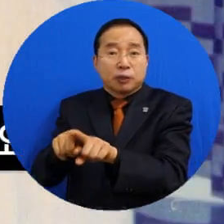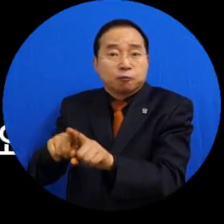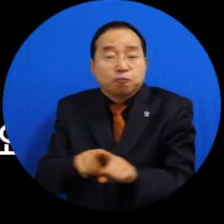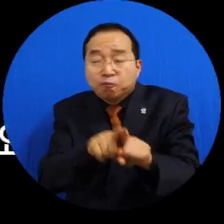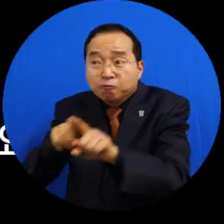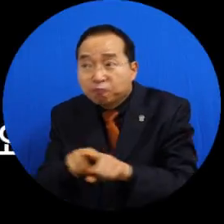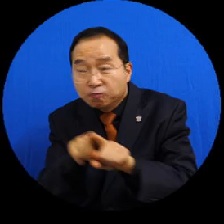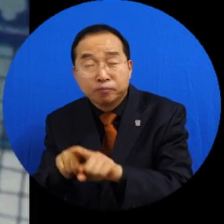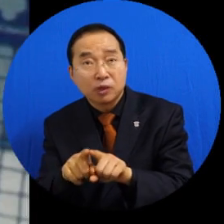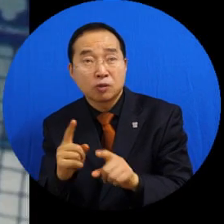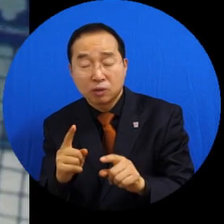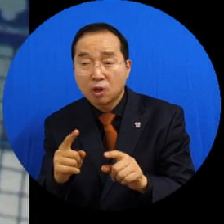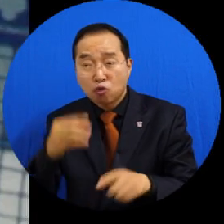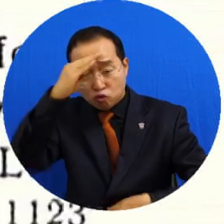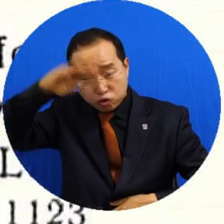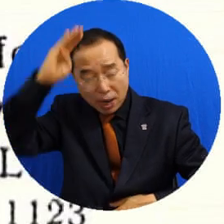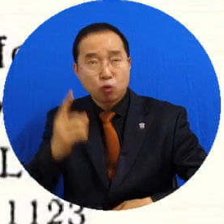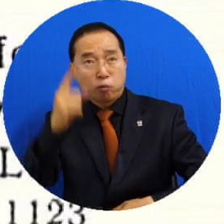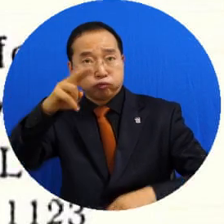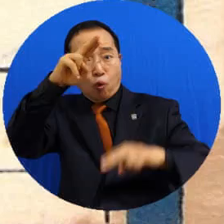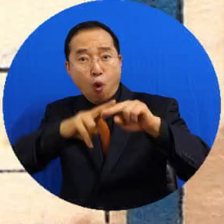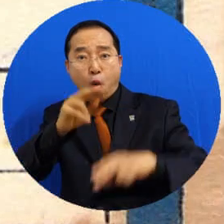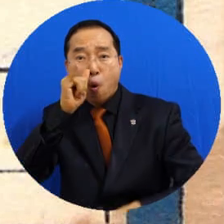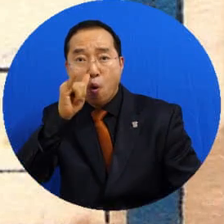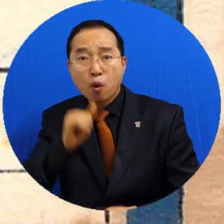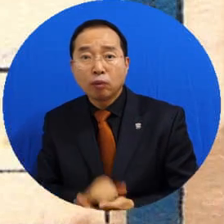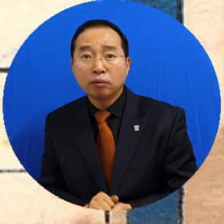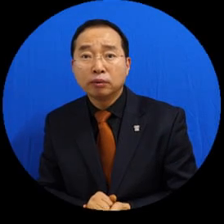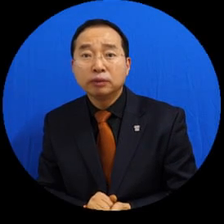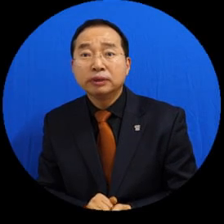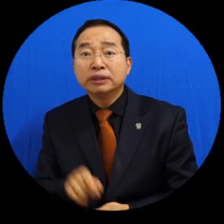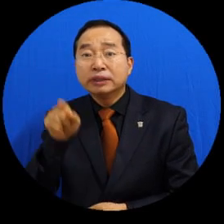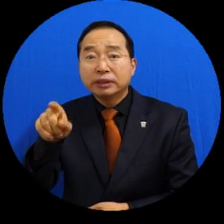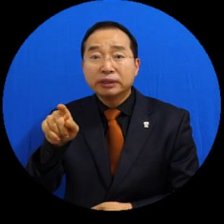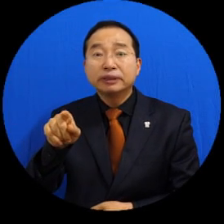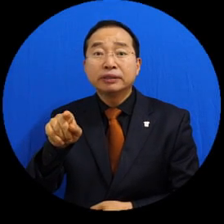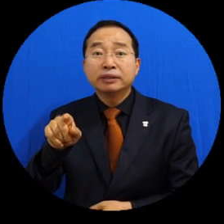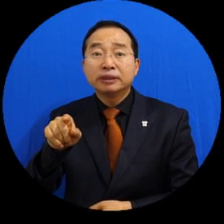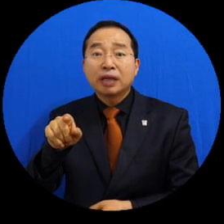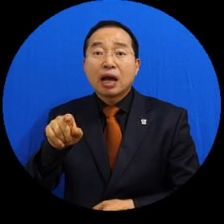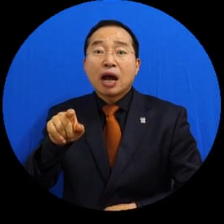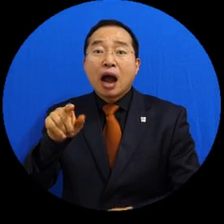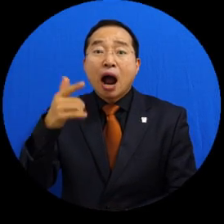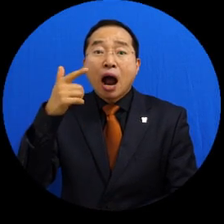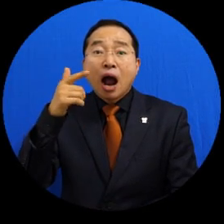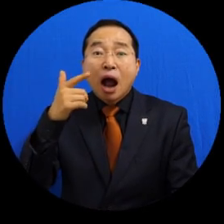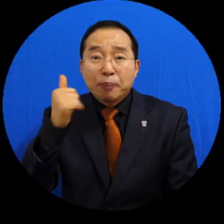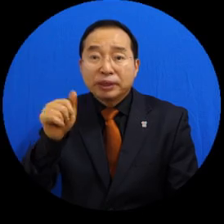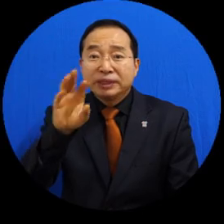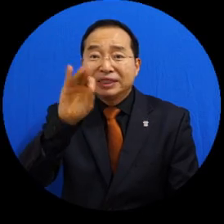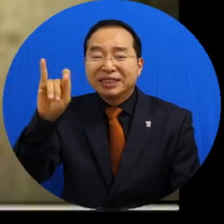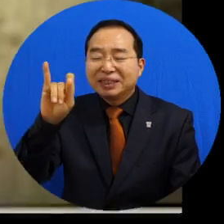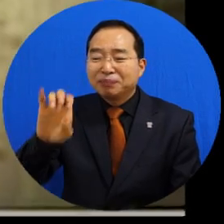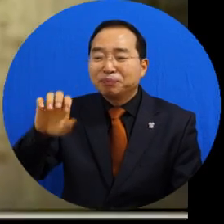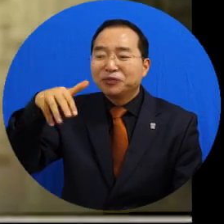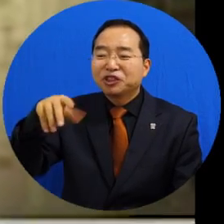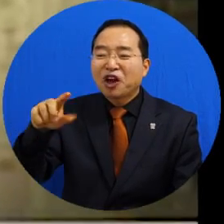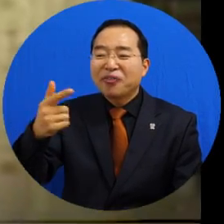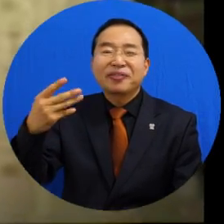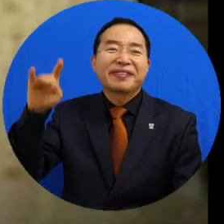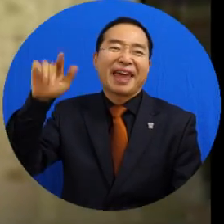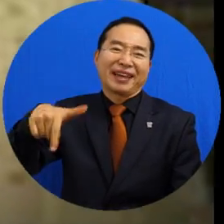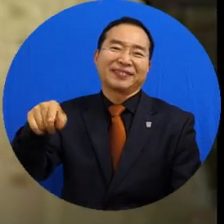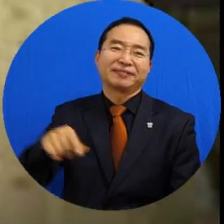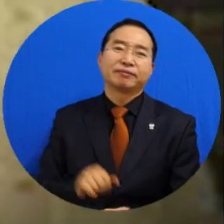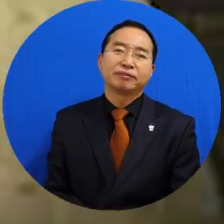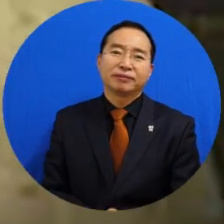Cuban government. Equally amazing is Jerónimo's father, Im Chantek, who took the initiative to